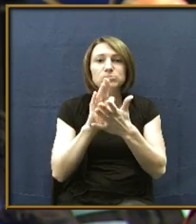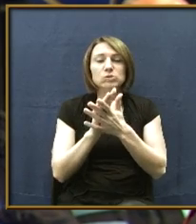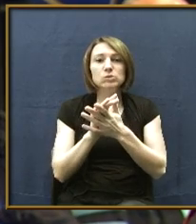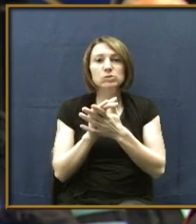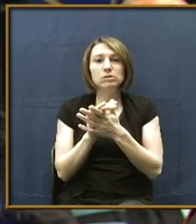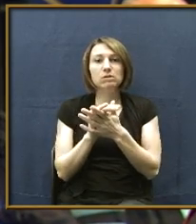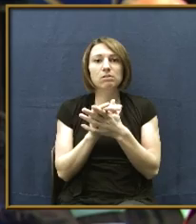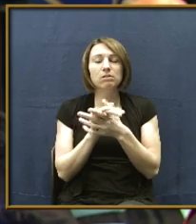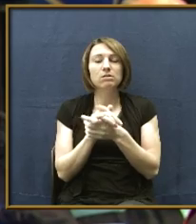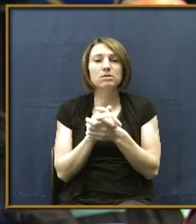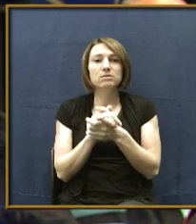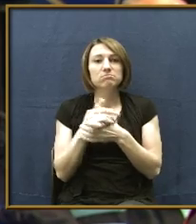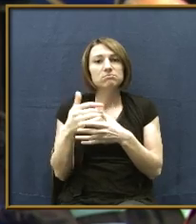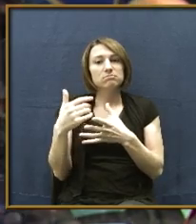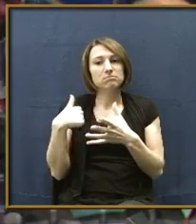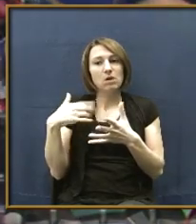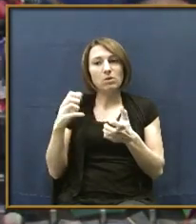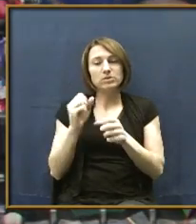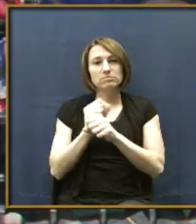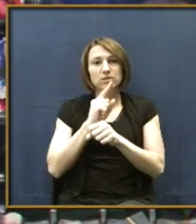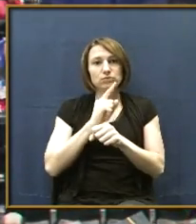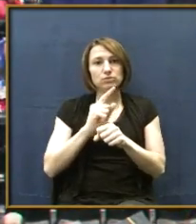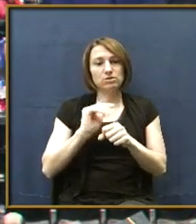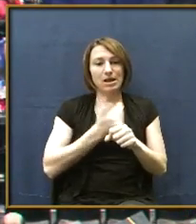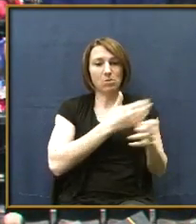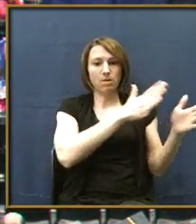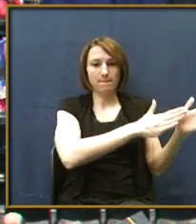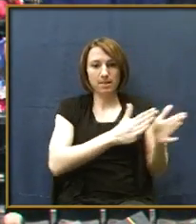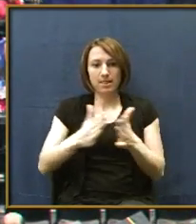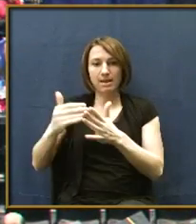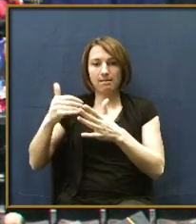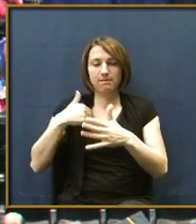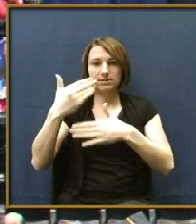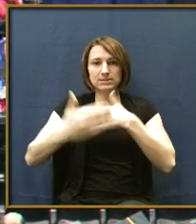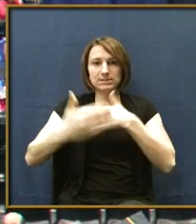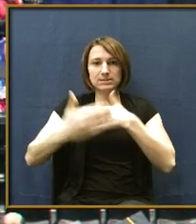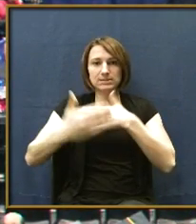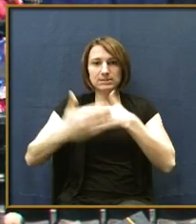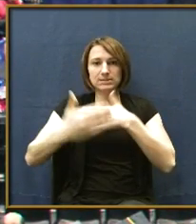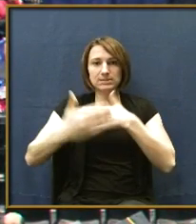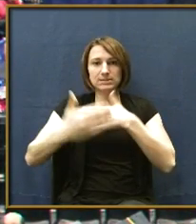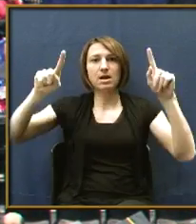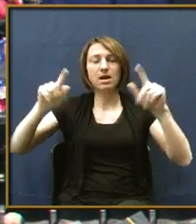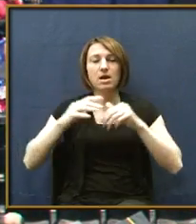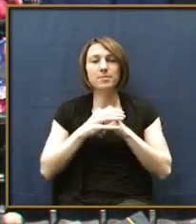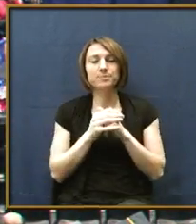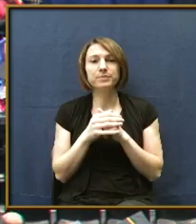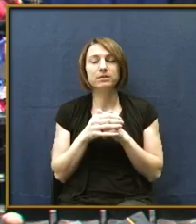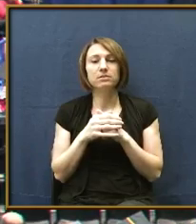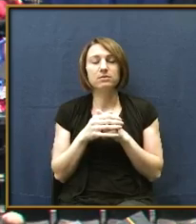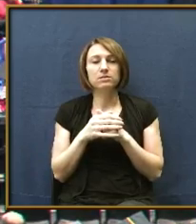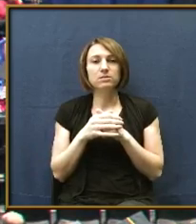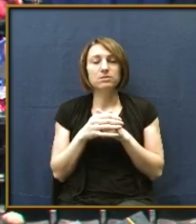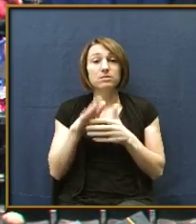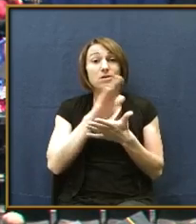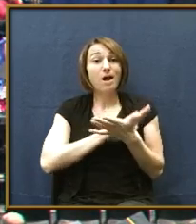necessary steps to get us there. This proved to be very helpful in managing our college planning for the future.